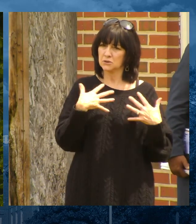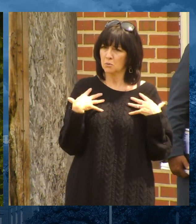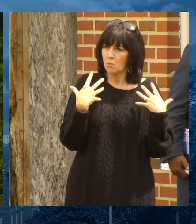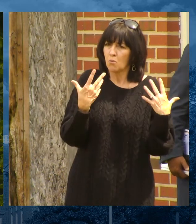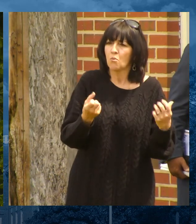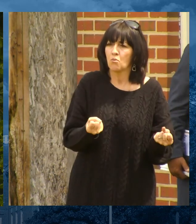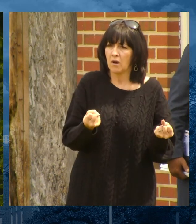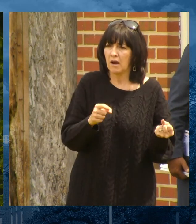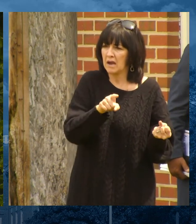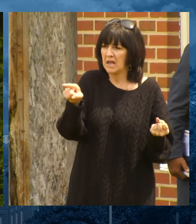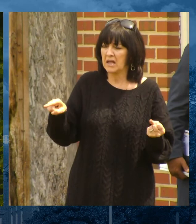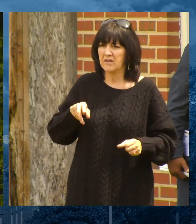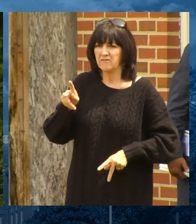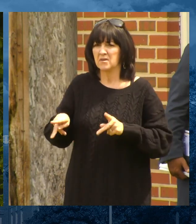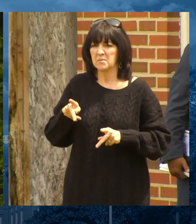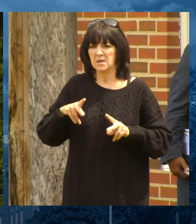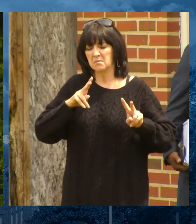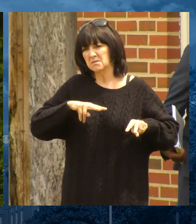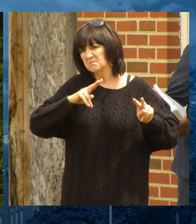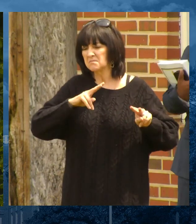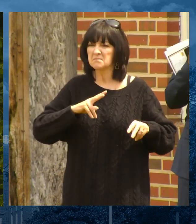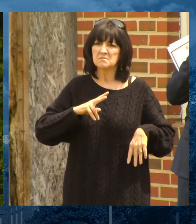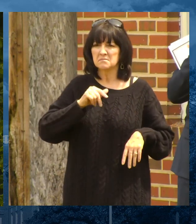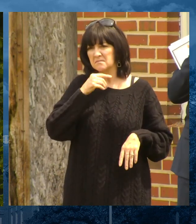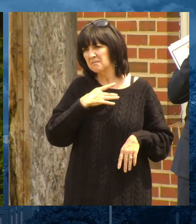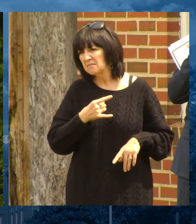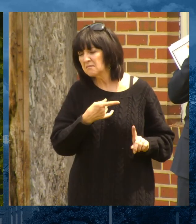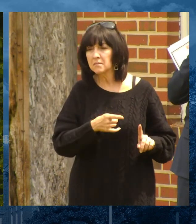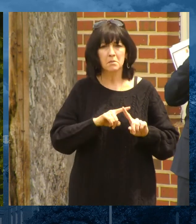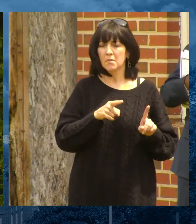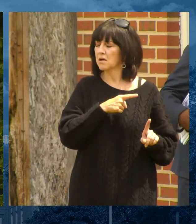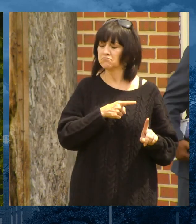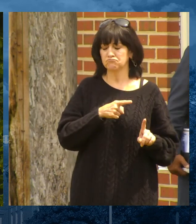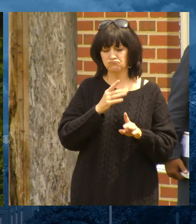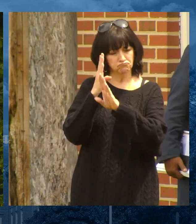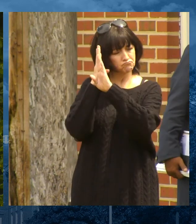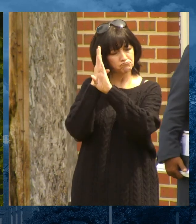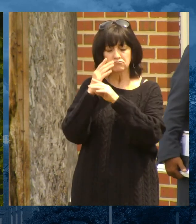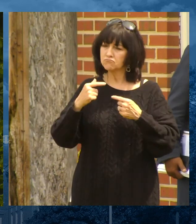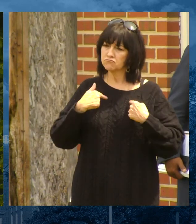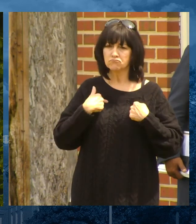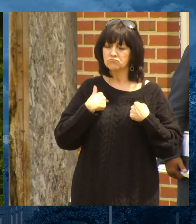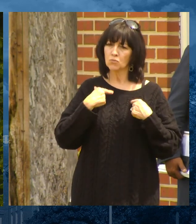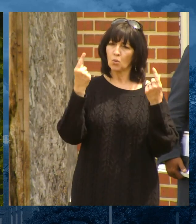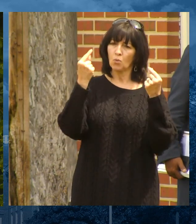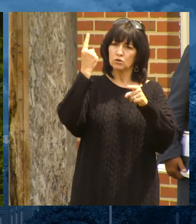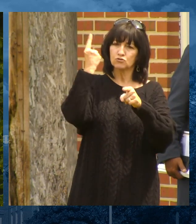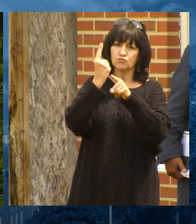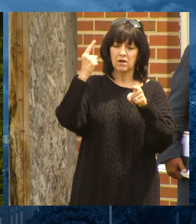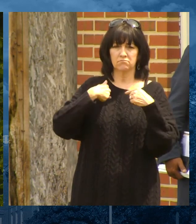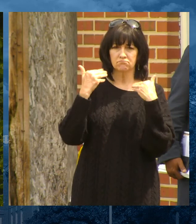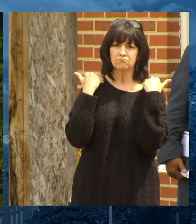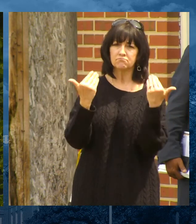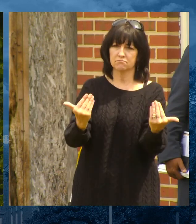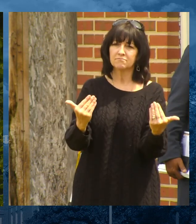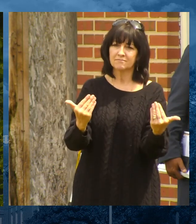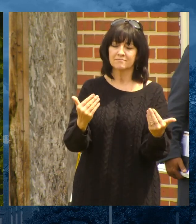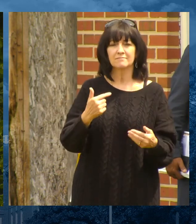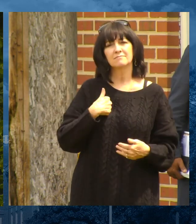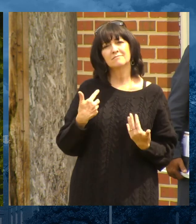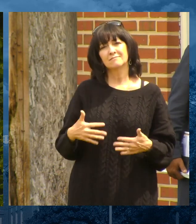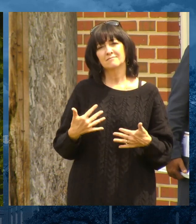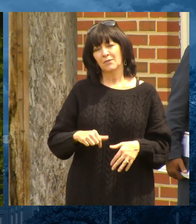in these cases. But he knew what was right, he did it, and Delaware got it right. So I'm so proud of my work at